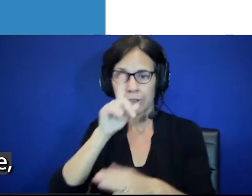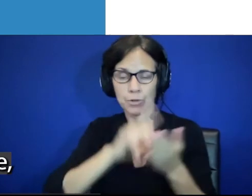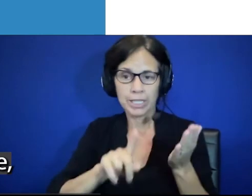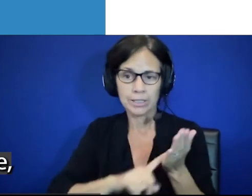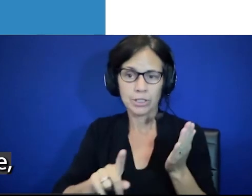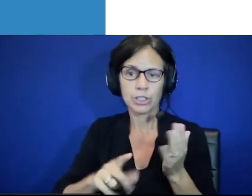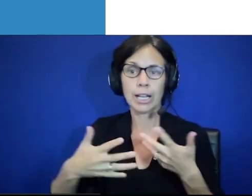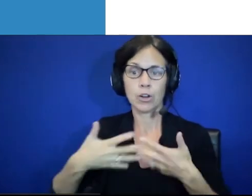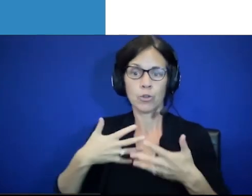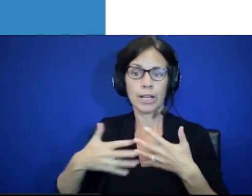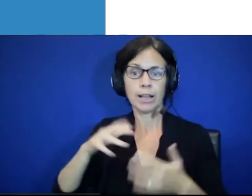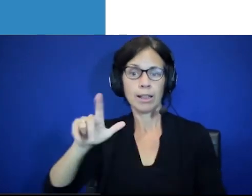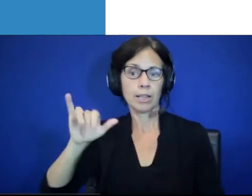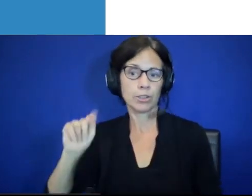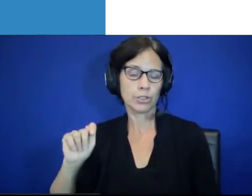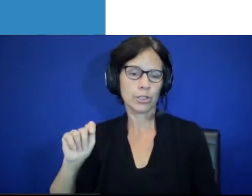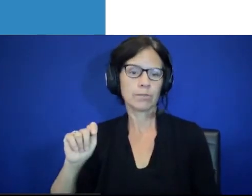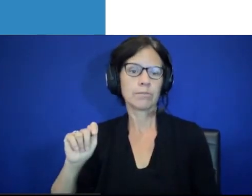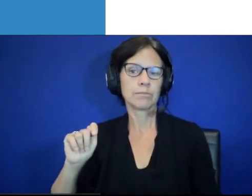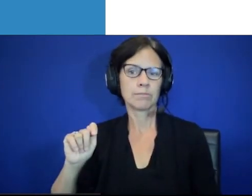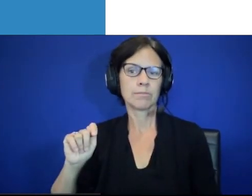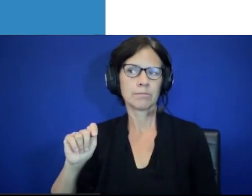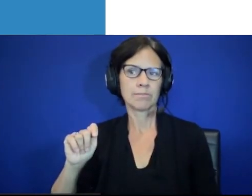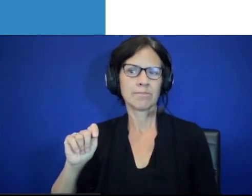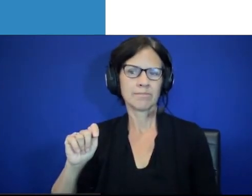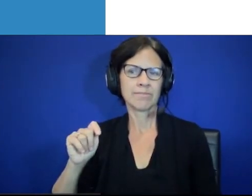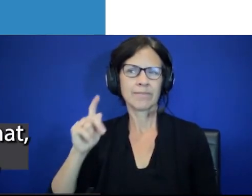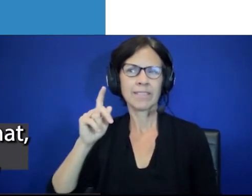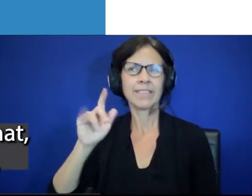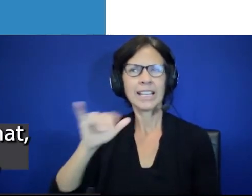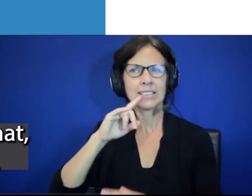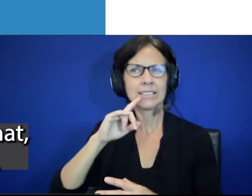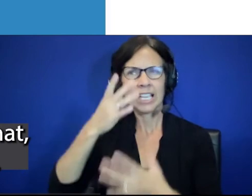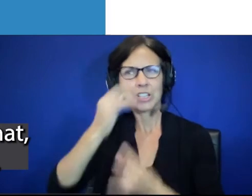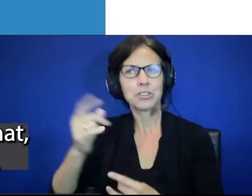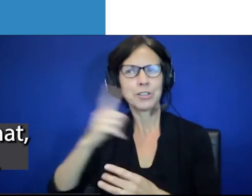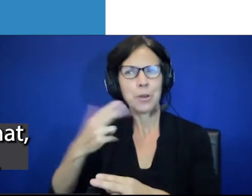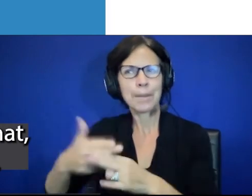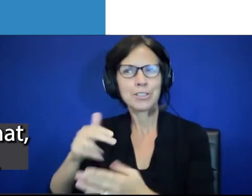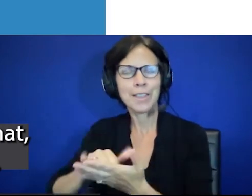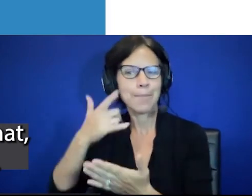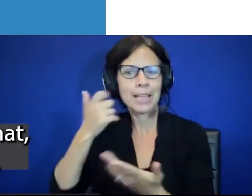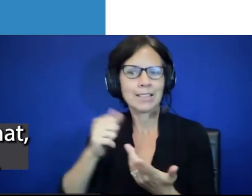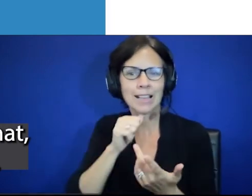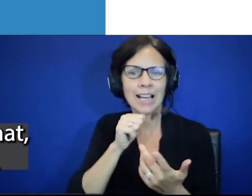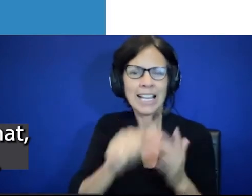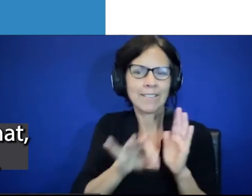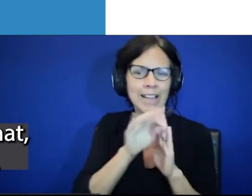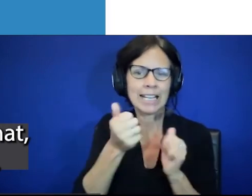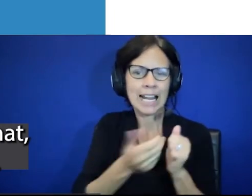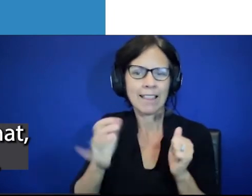the gray literature, I said that's interesting that you mentioned that because I did not find anything like